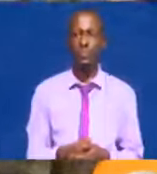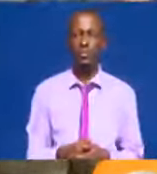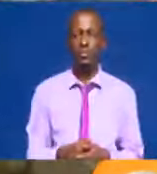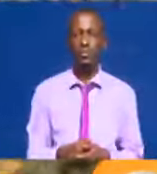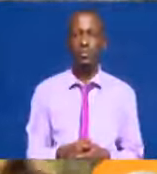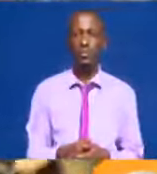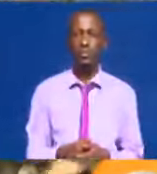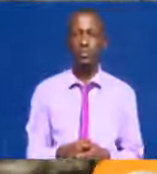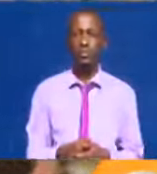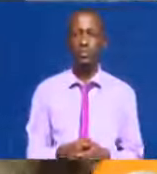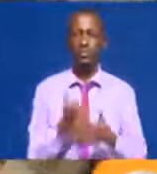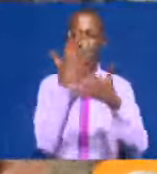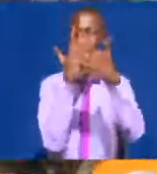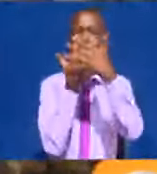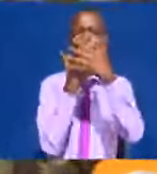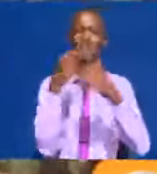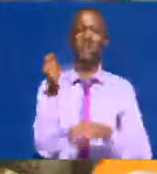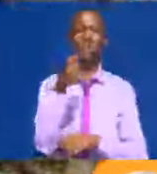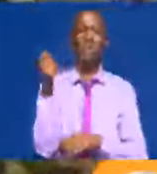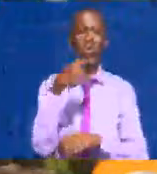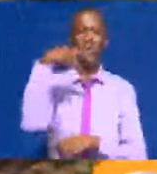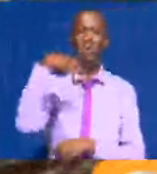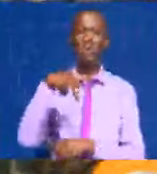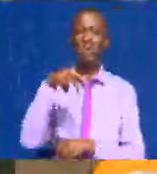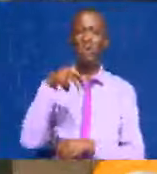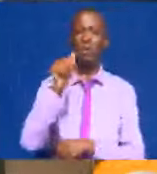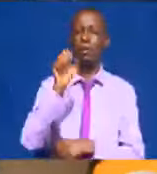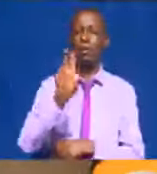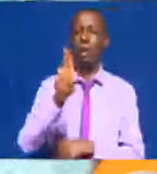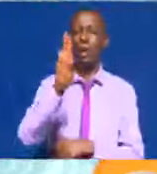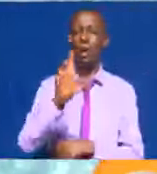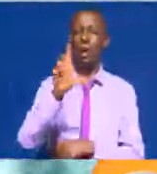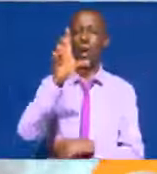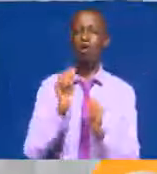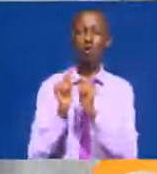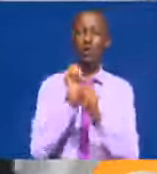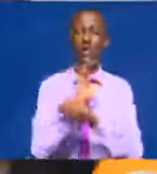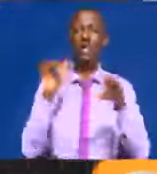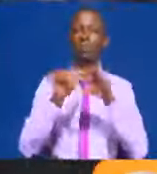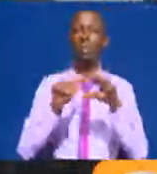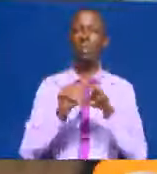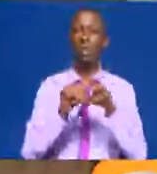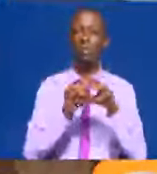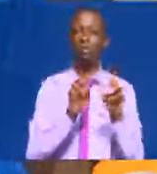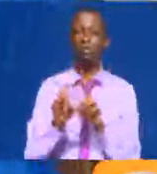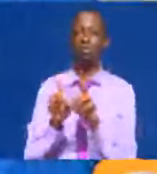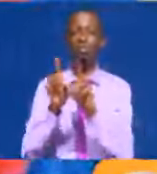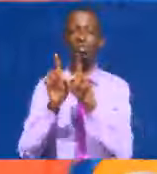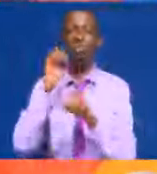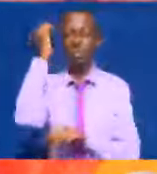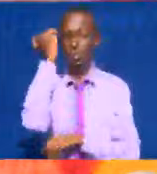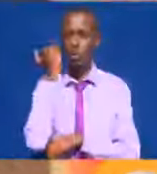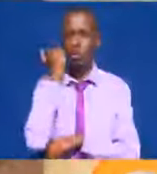After spending months in remand, Paul Mackenzie led his followers under heavy police presence into the Shanzu Law Courts in Mombasa.